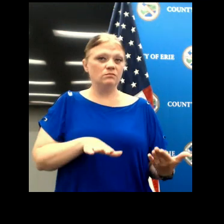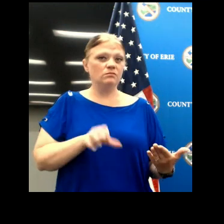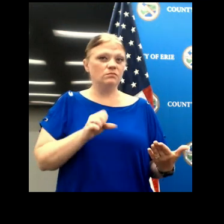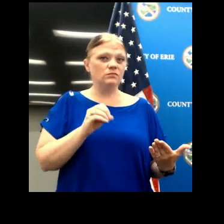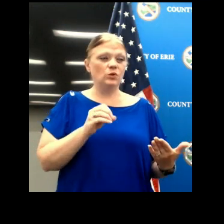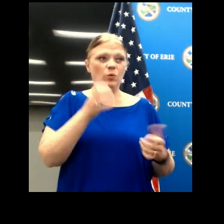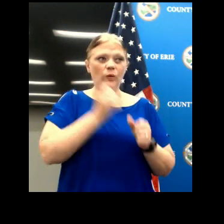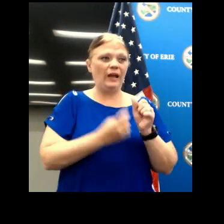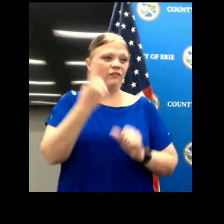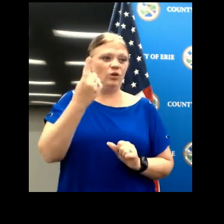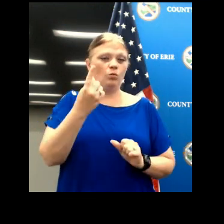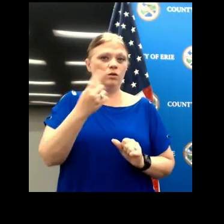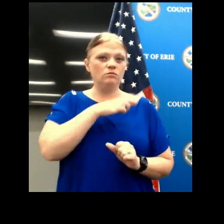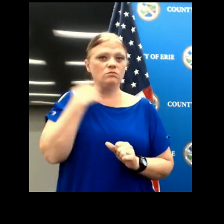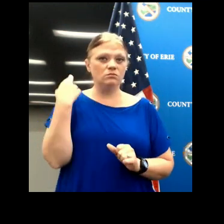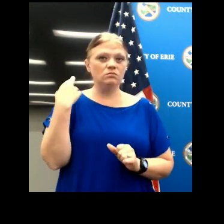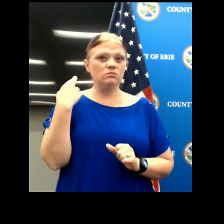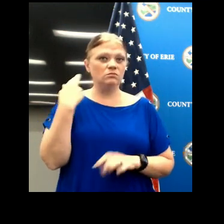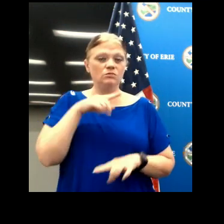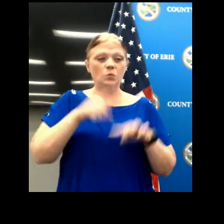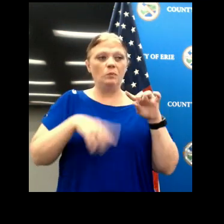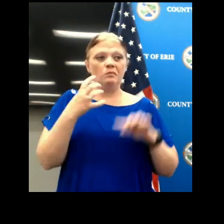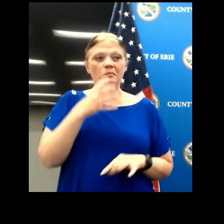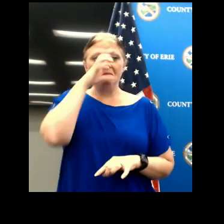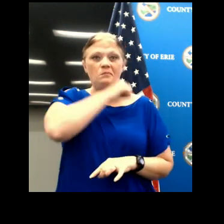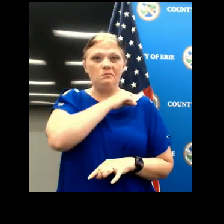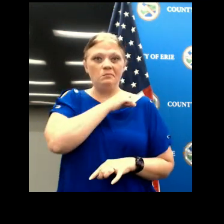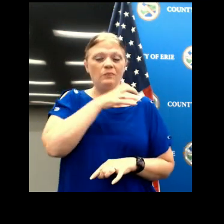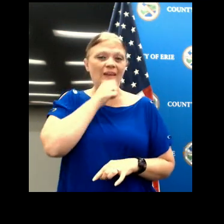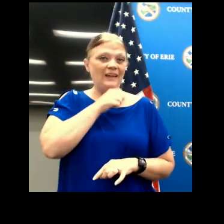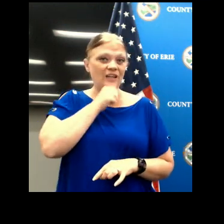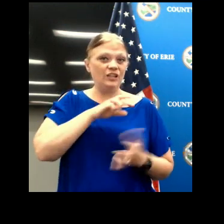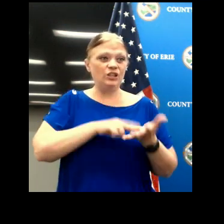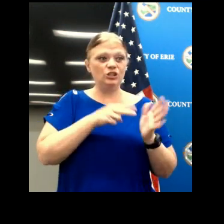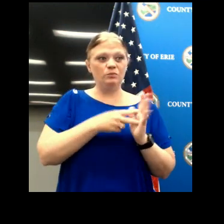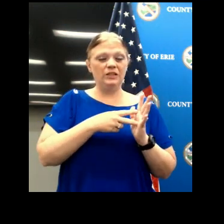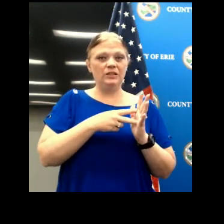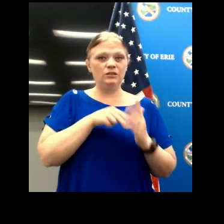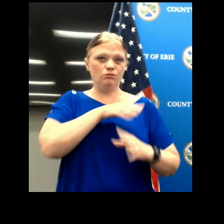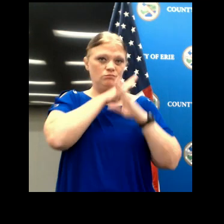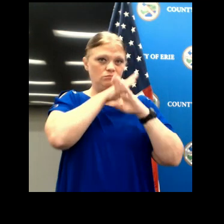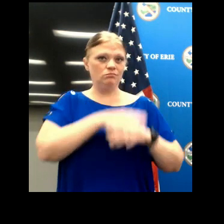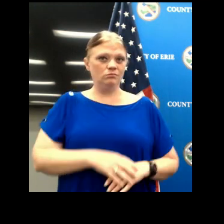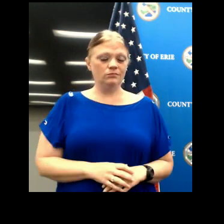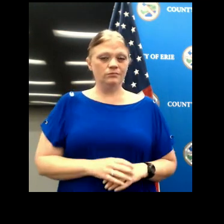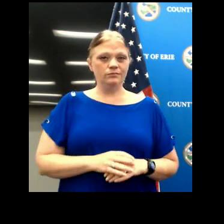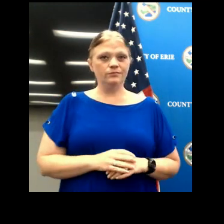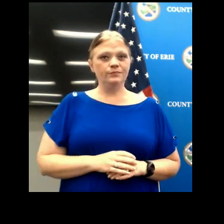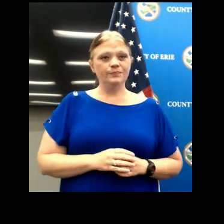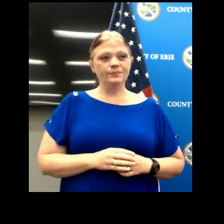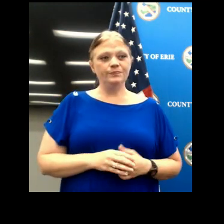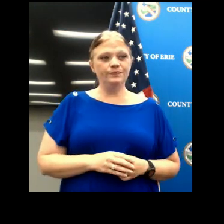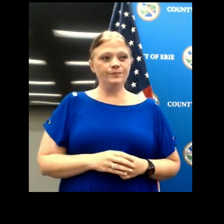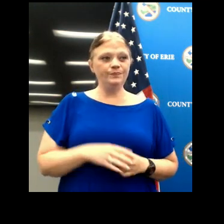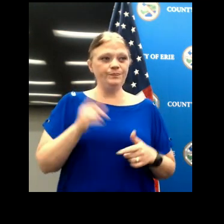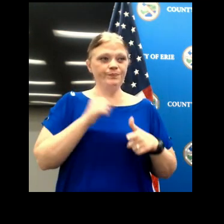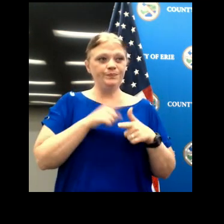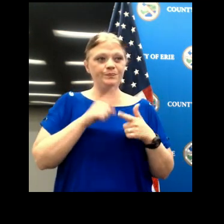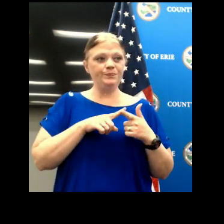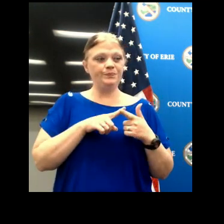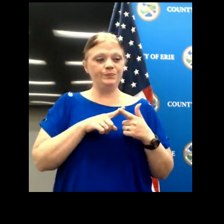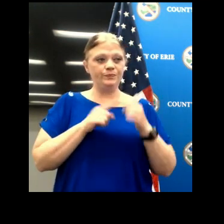just everybody is at risk, and you can't assume just because of your age that you're going to be protected. And then looking at